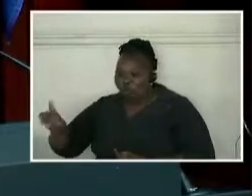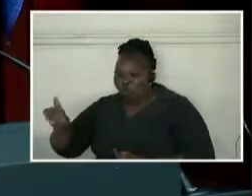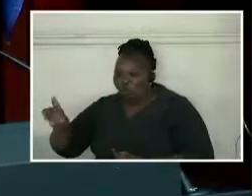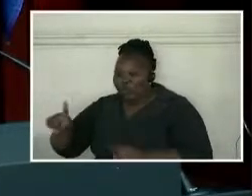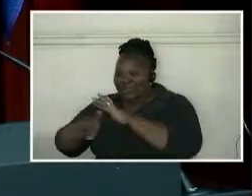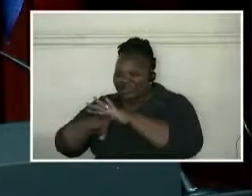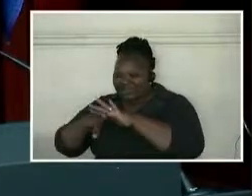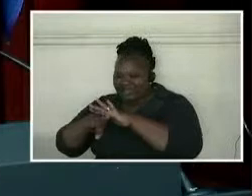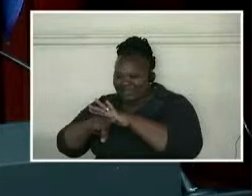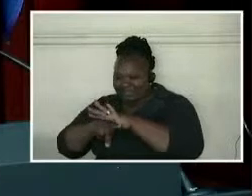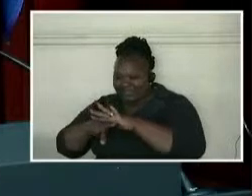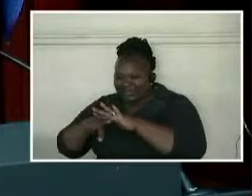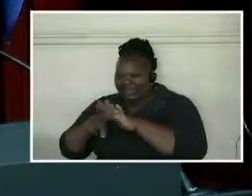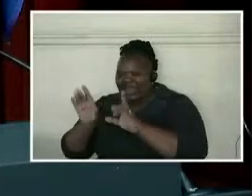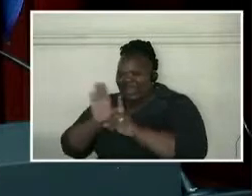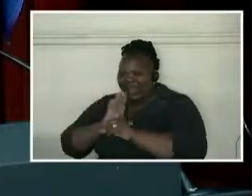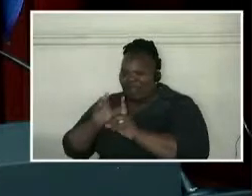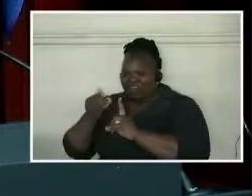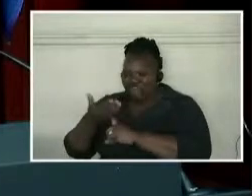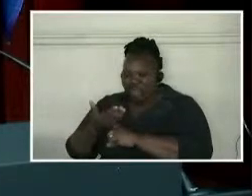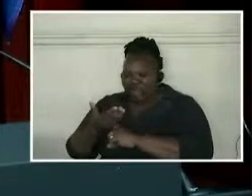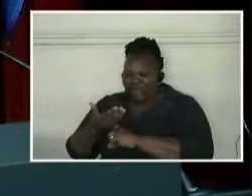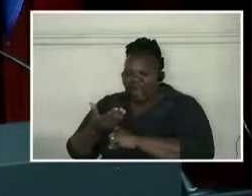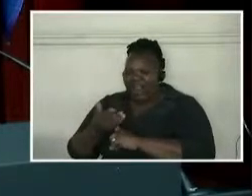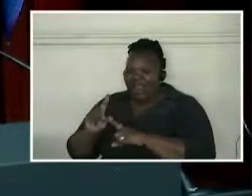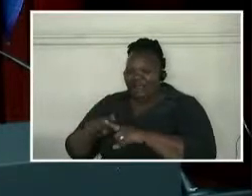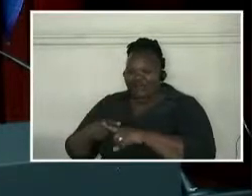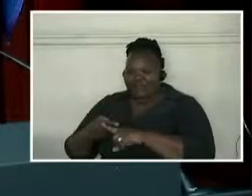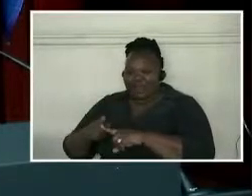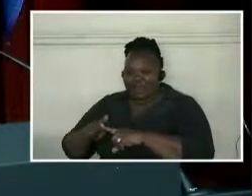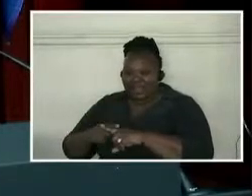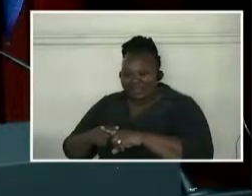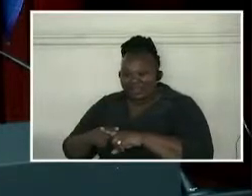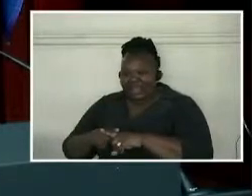agricultural and heritage experience